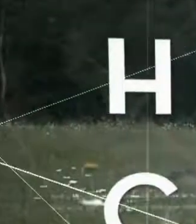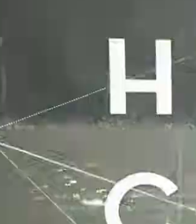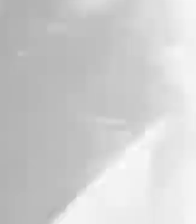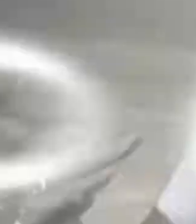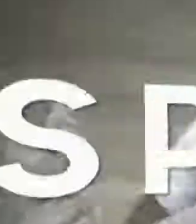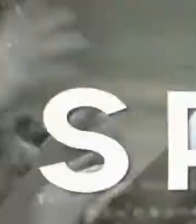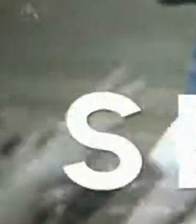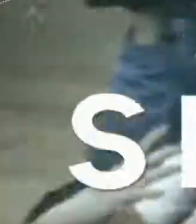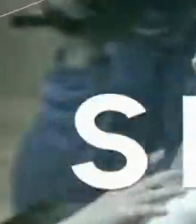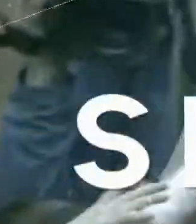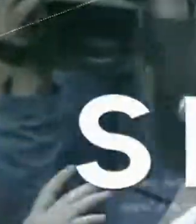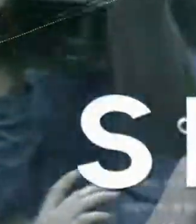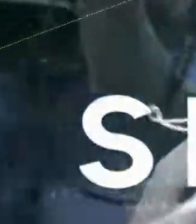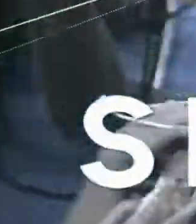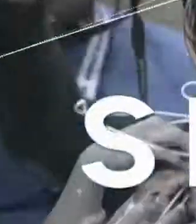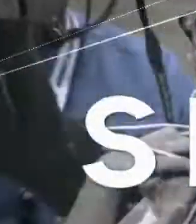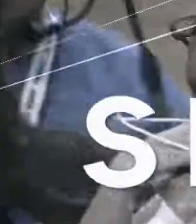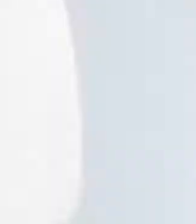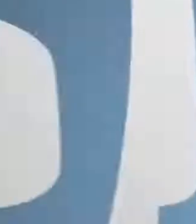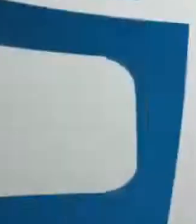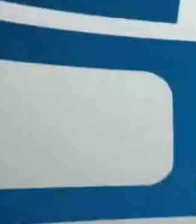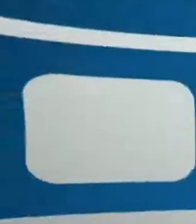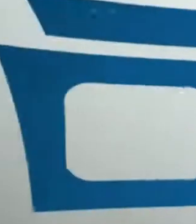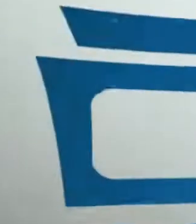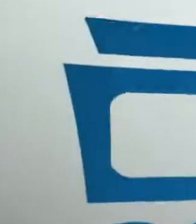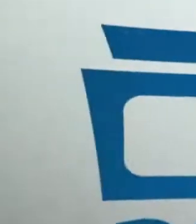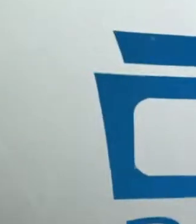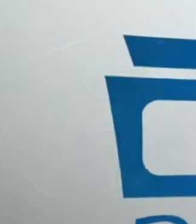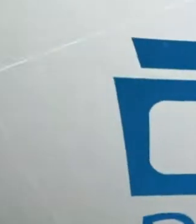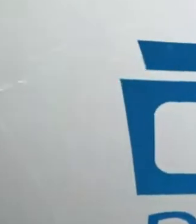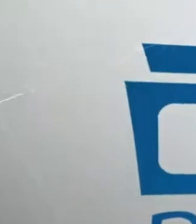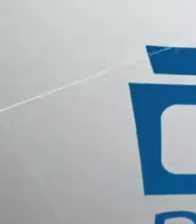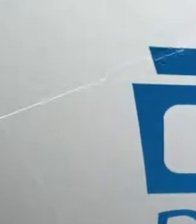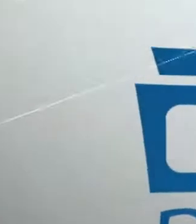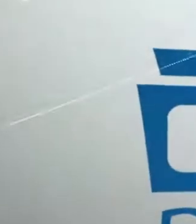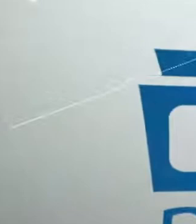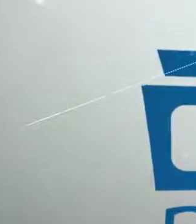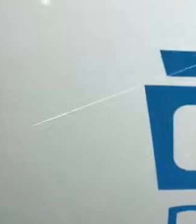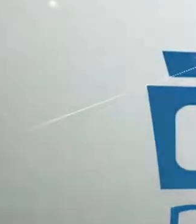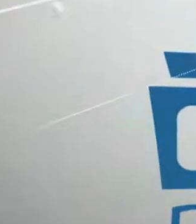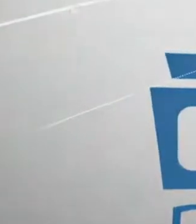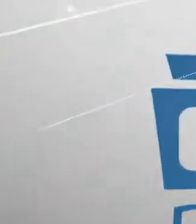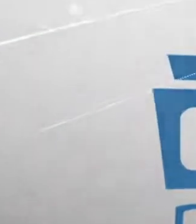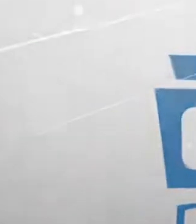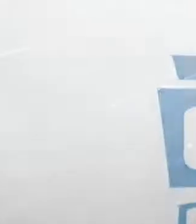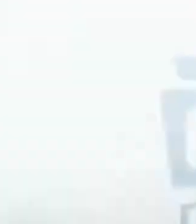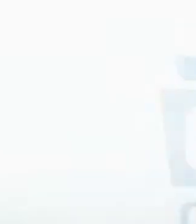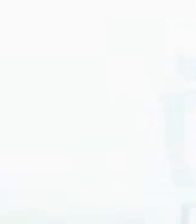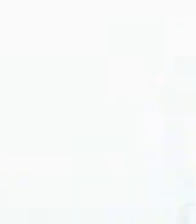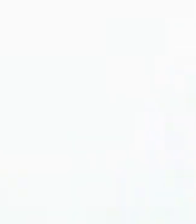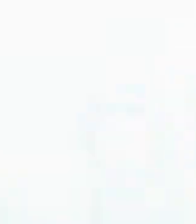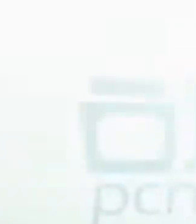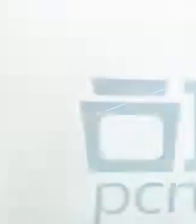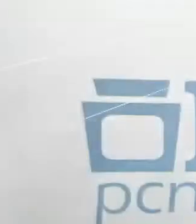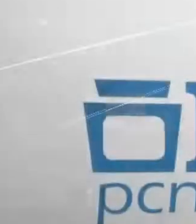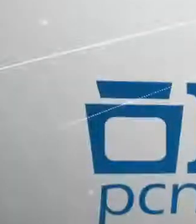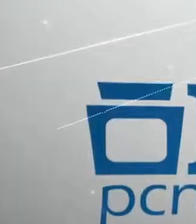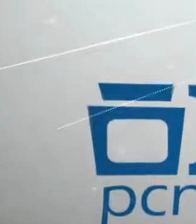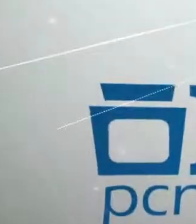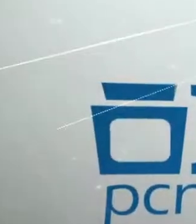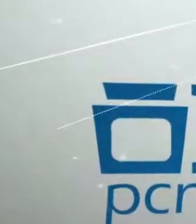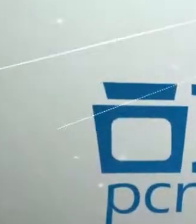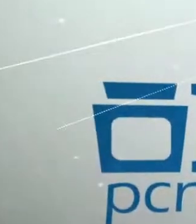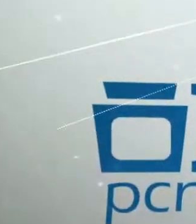culture, sports. PCN is your place for Pennsylvania, on cable and on the PCN